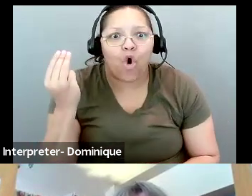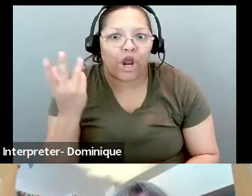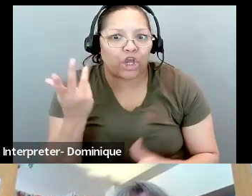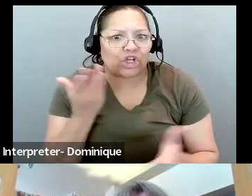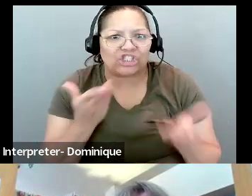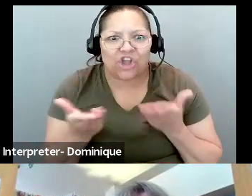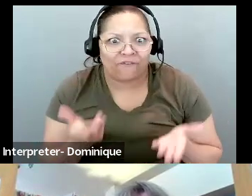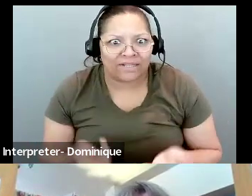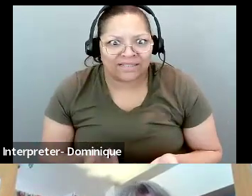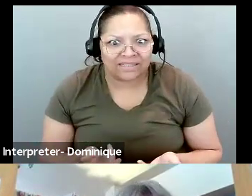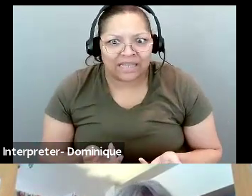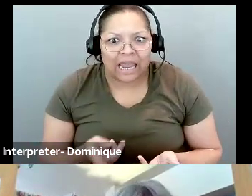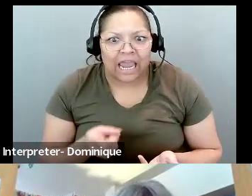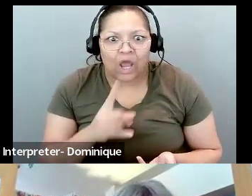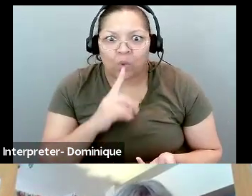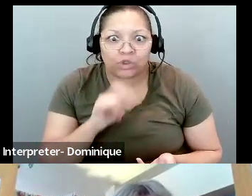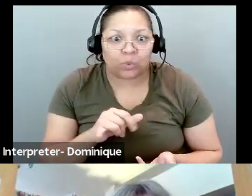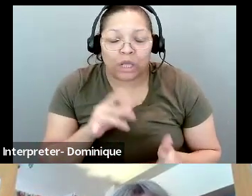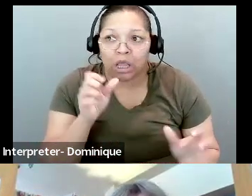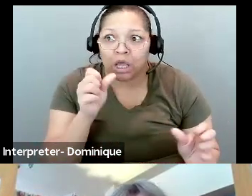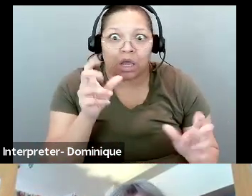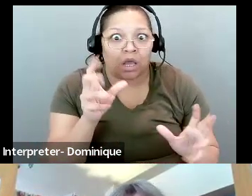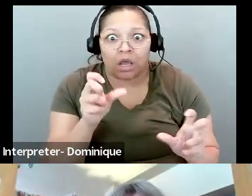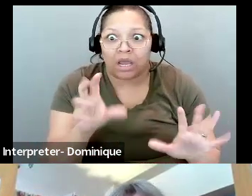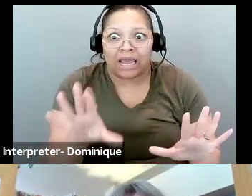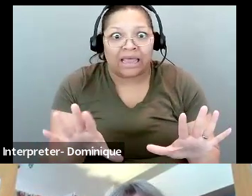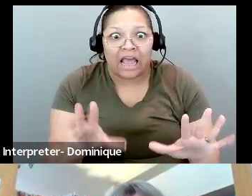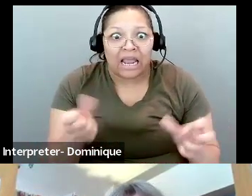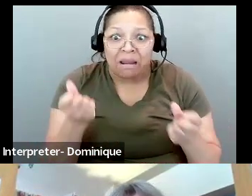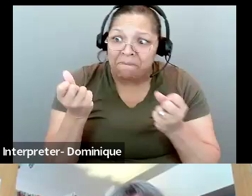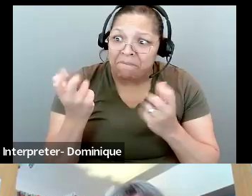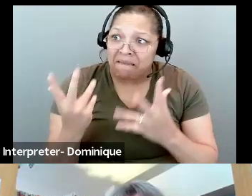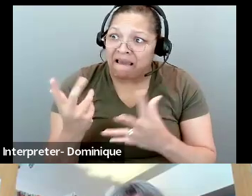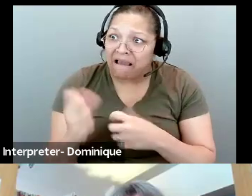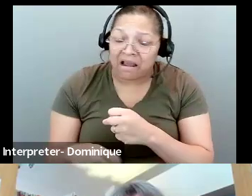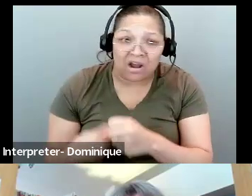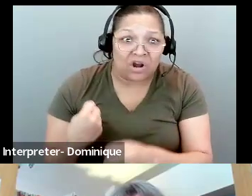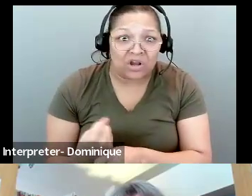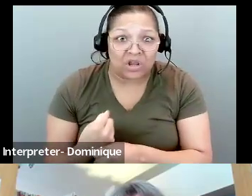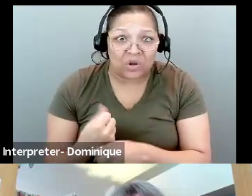just staggering that decades worth of